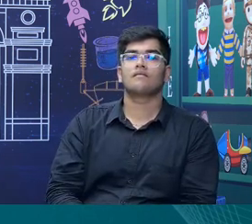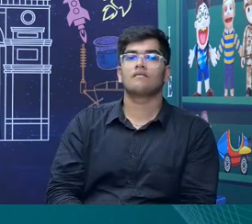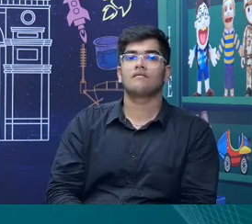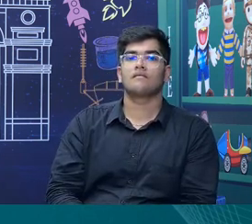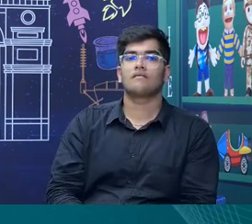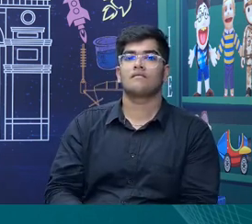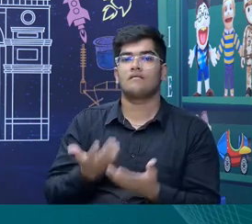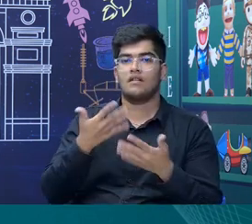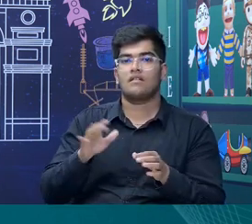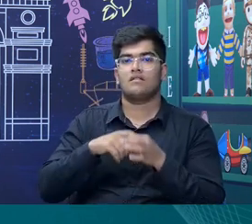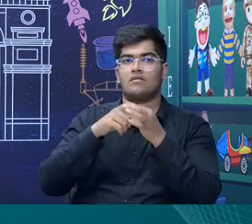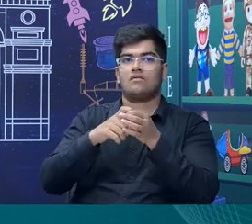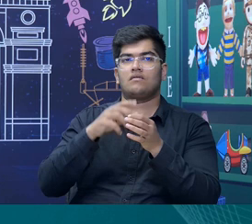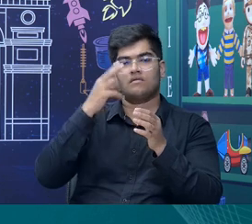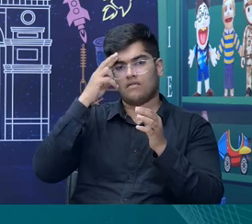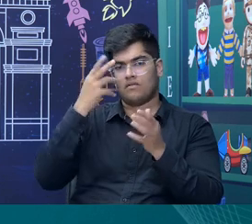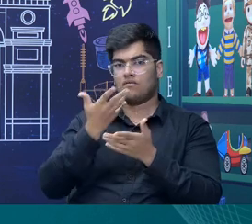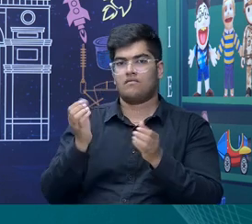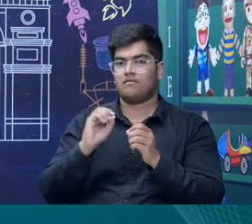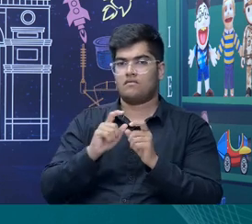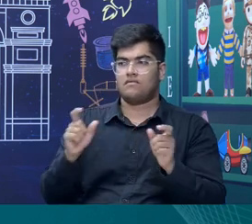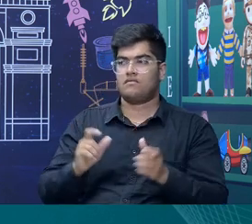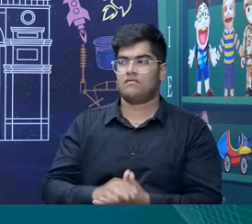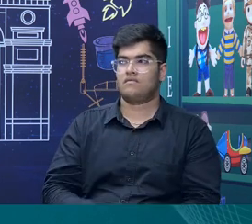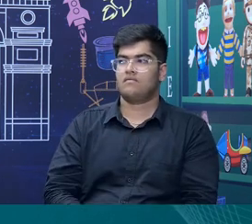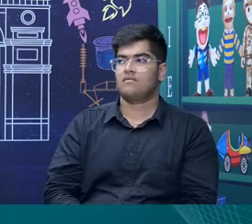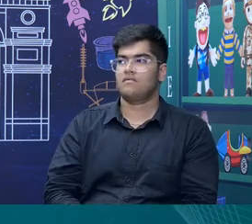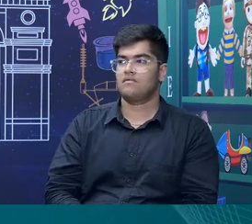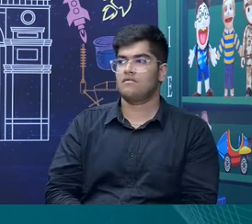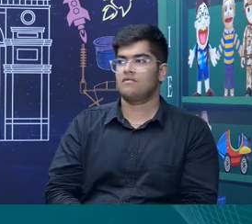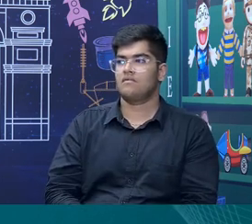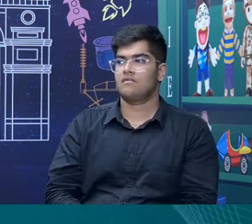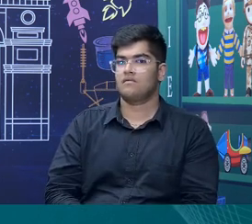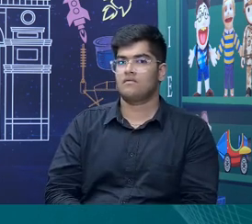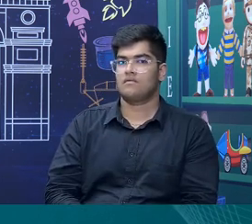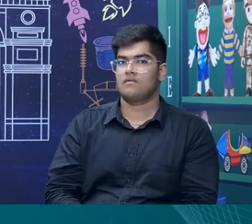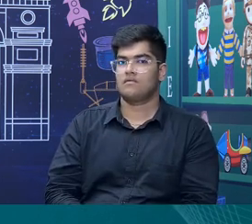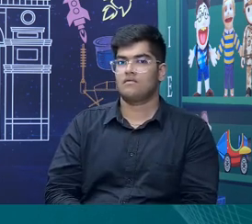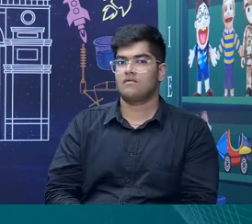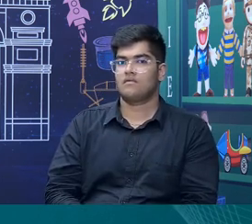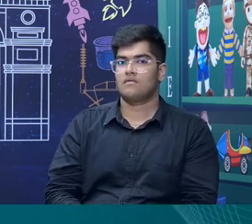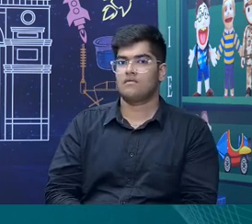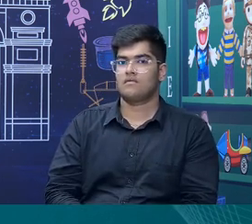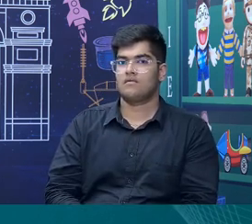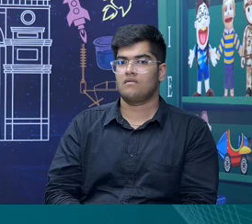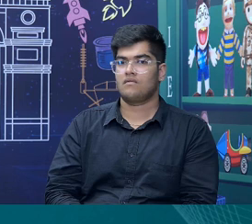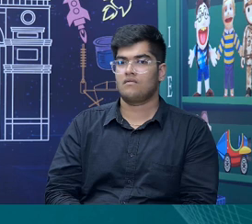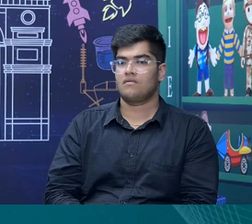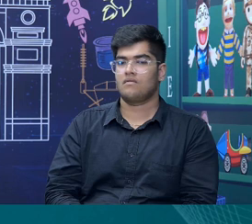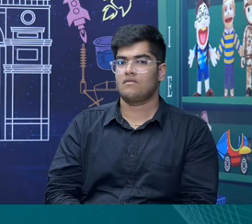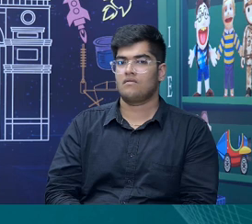do you have any query Norman till not now can we move further